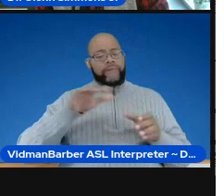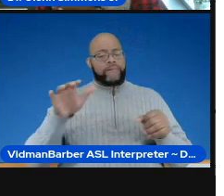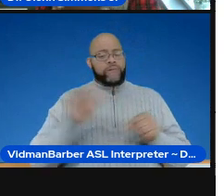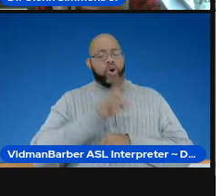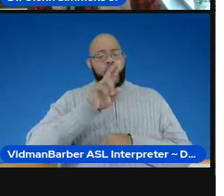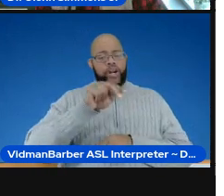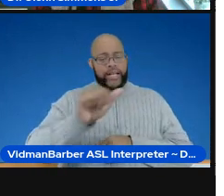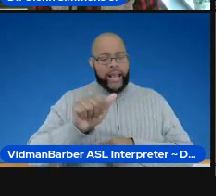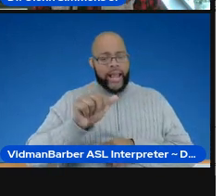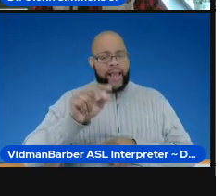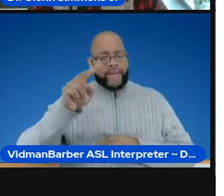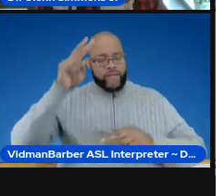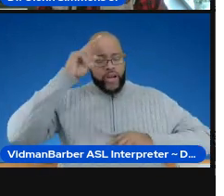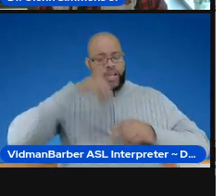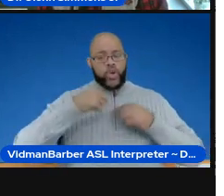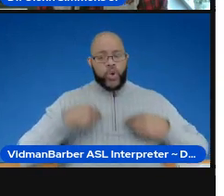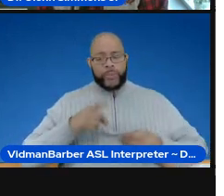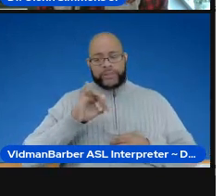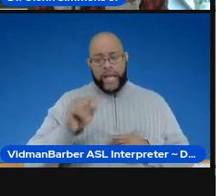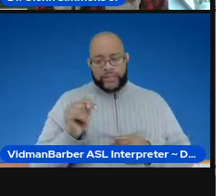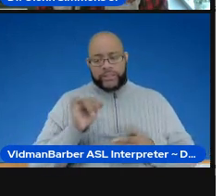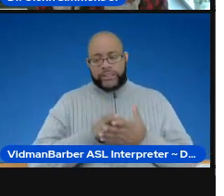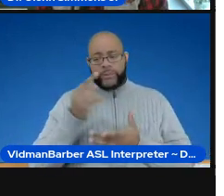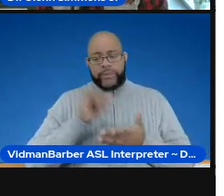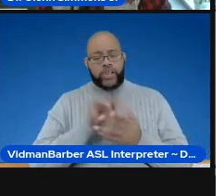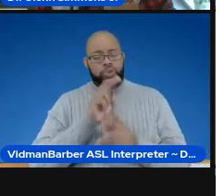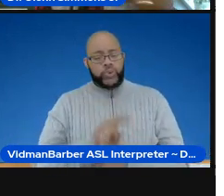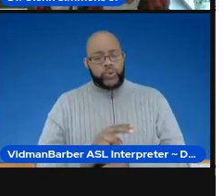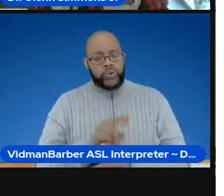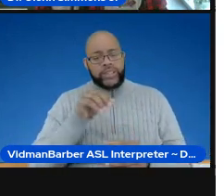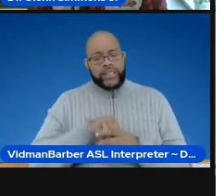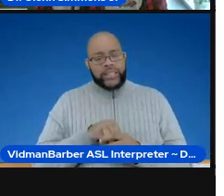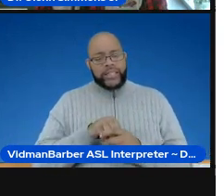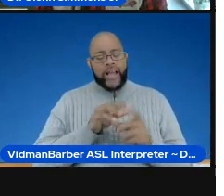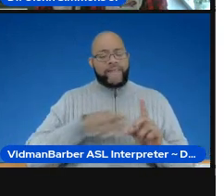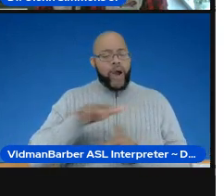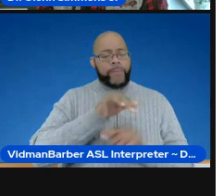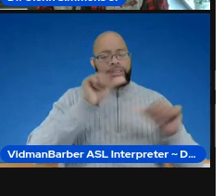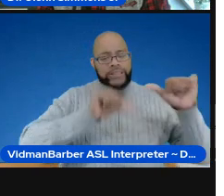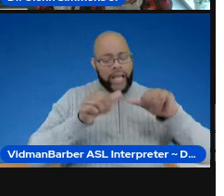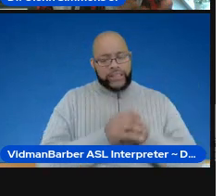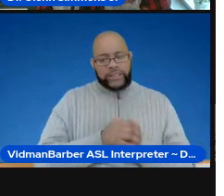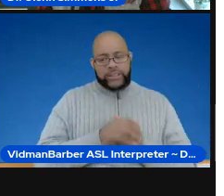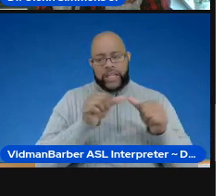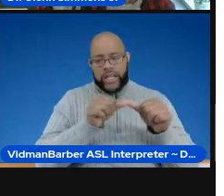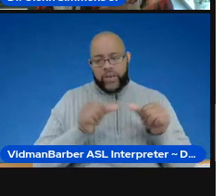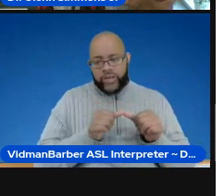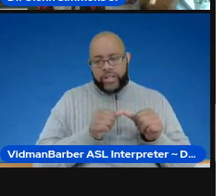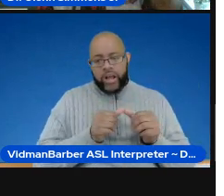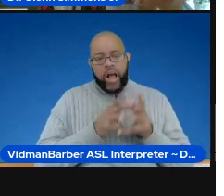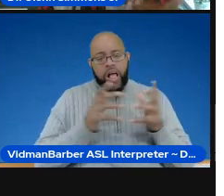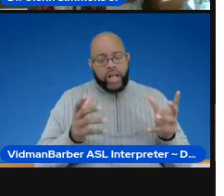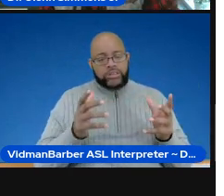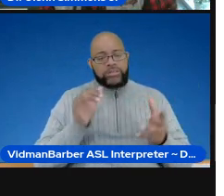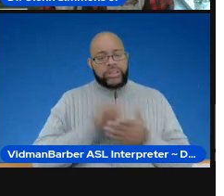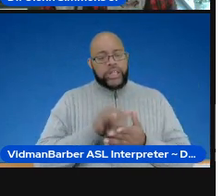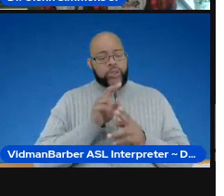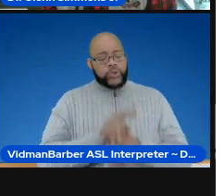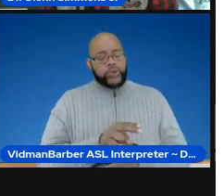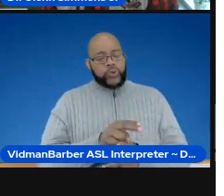virus that's in the human diet. So this is something that's used in the environmental science area a lot, where they